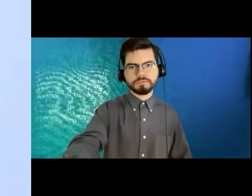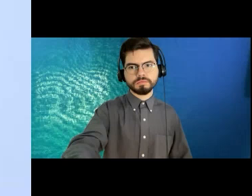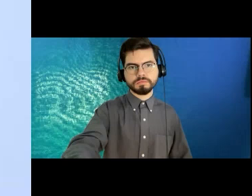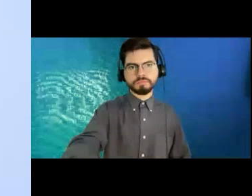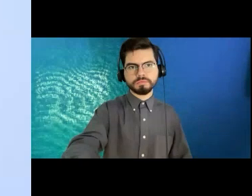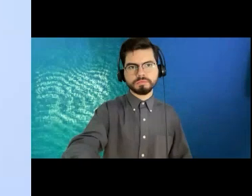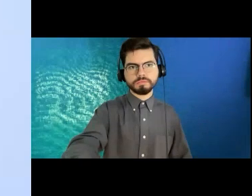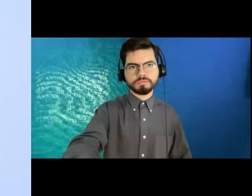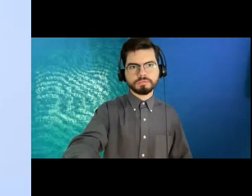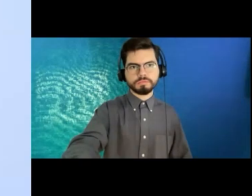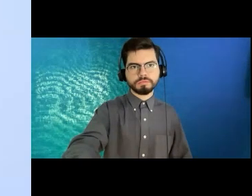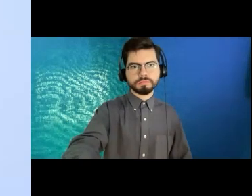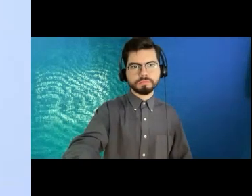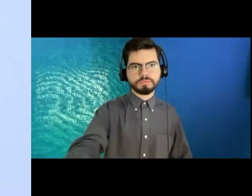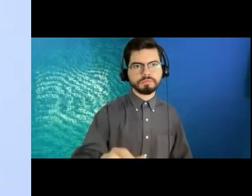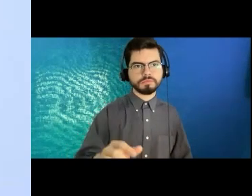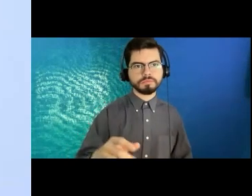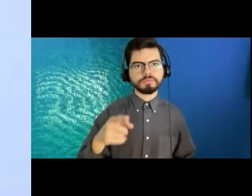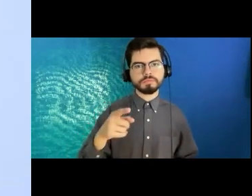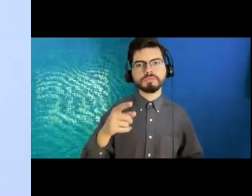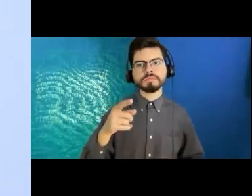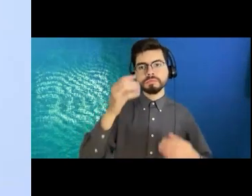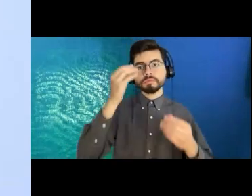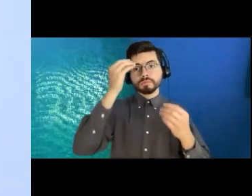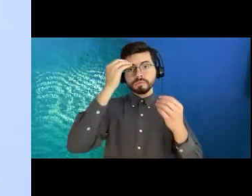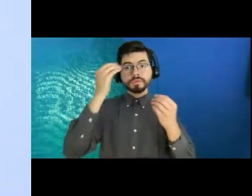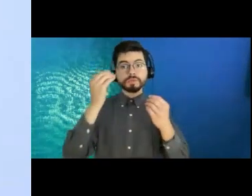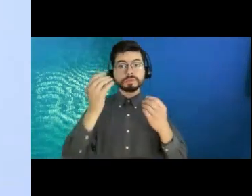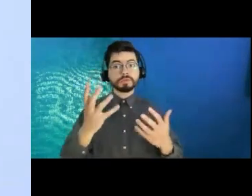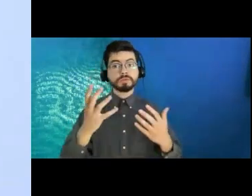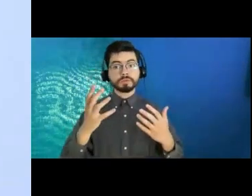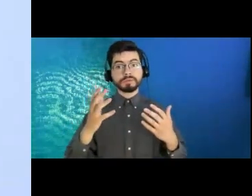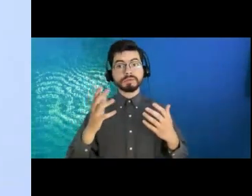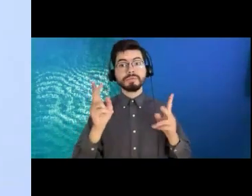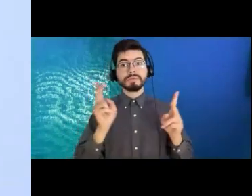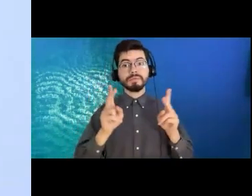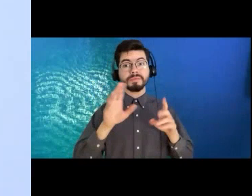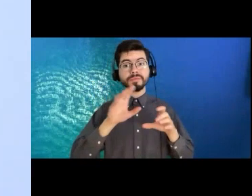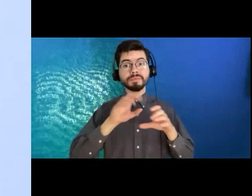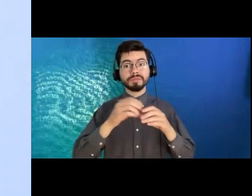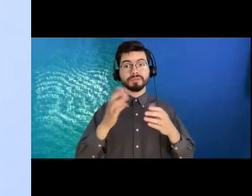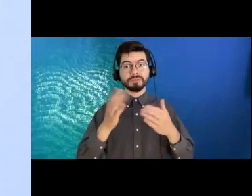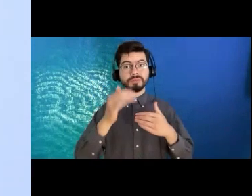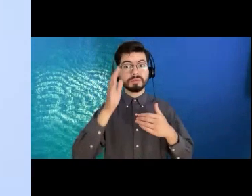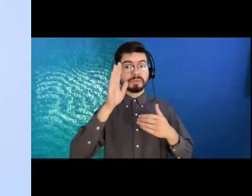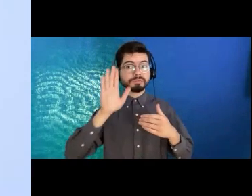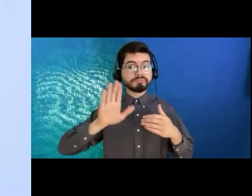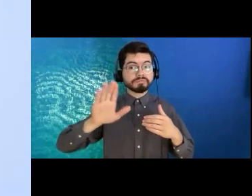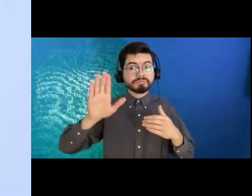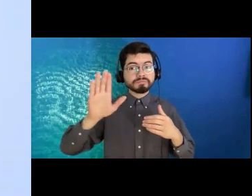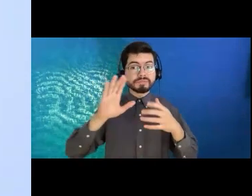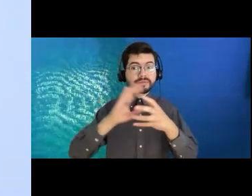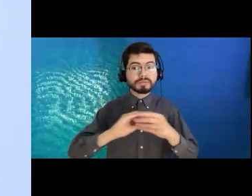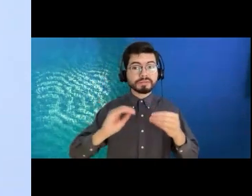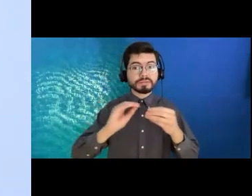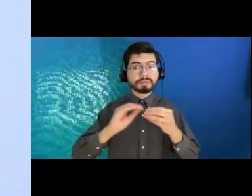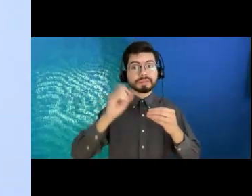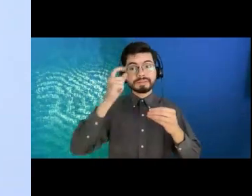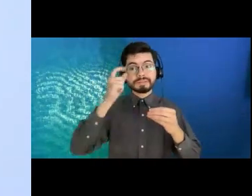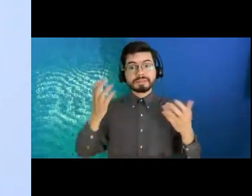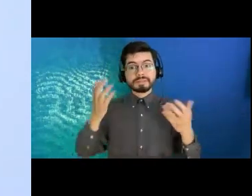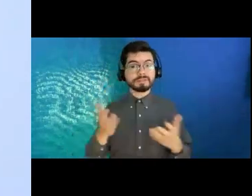Almost half of our season is closed. So I'm wondering, there's a half mile, really it's just a social